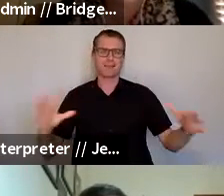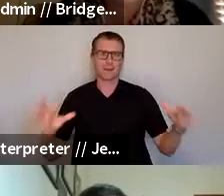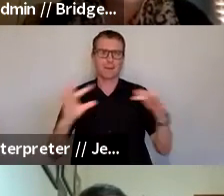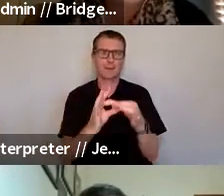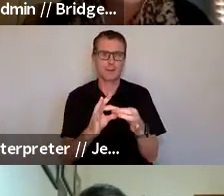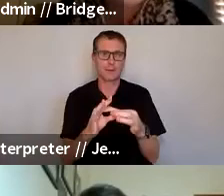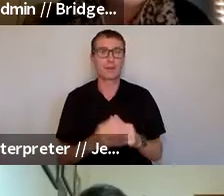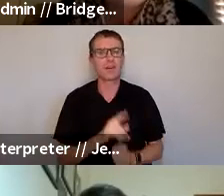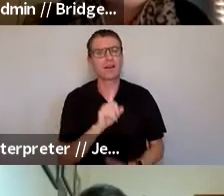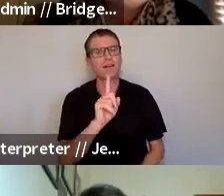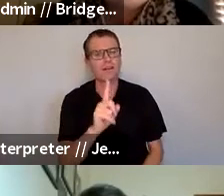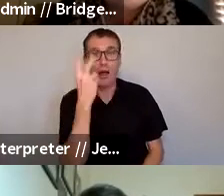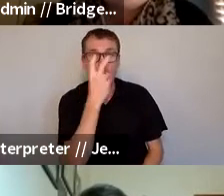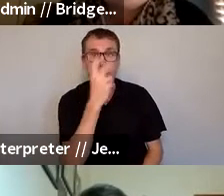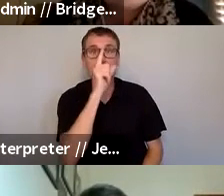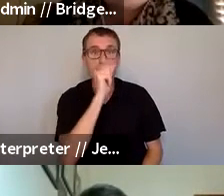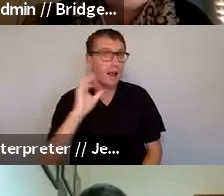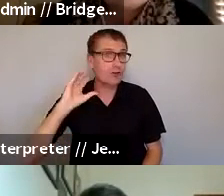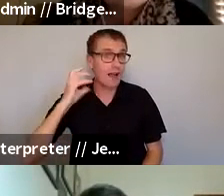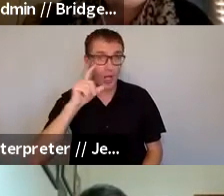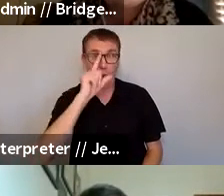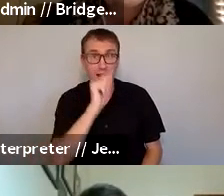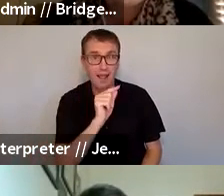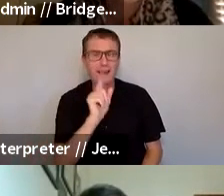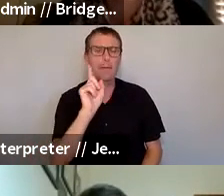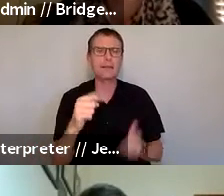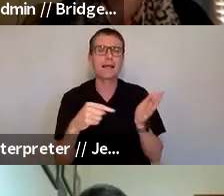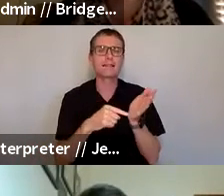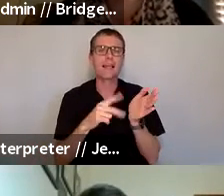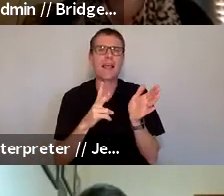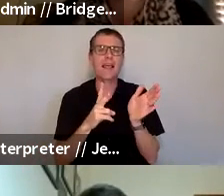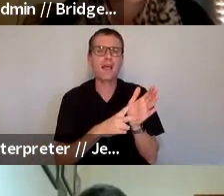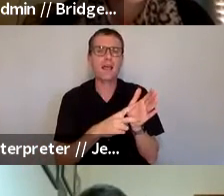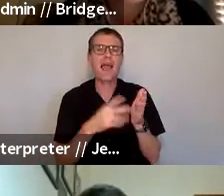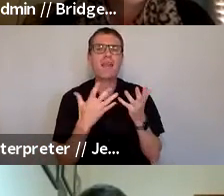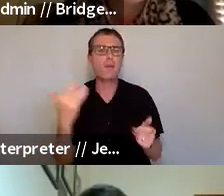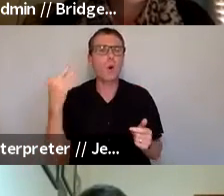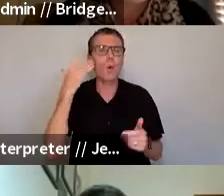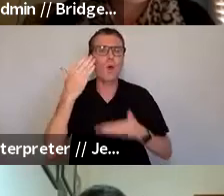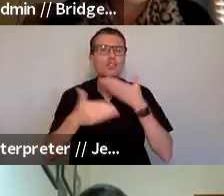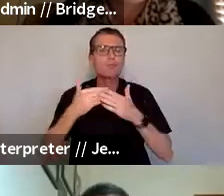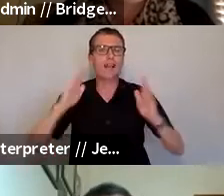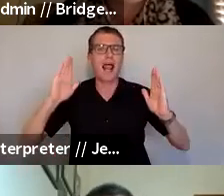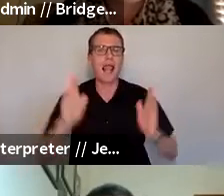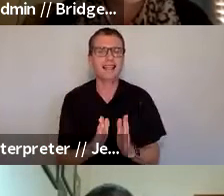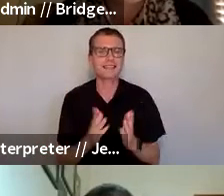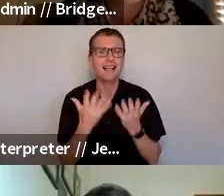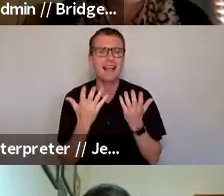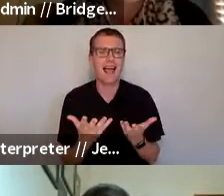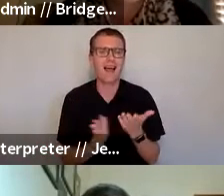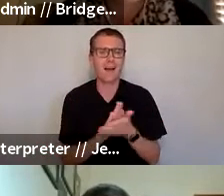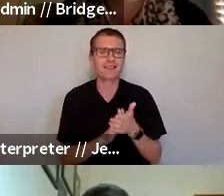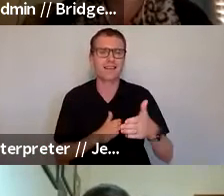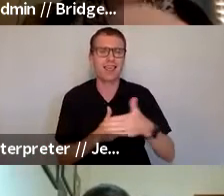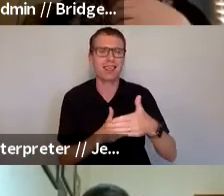listen to the radio, but we're missing out at the moment on TV. The audio description on TV has been reduced significantly. And so we're really